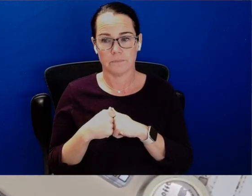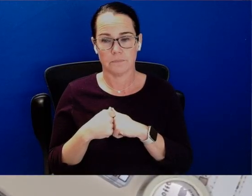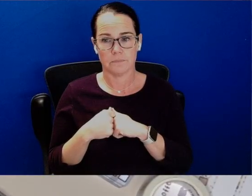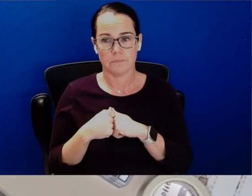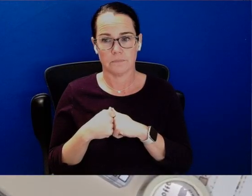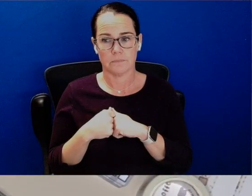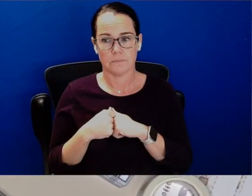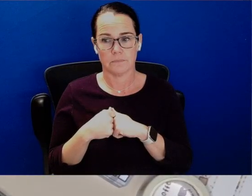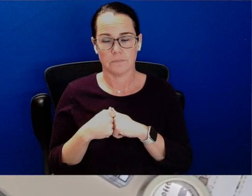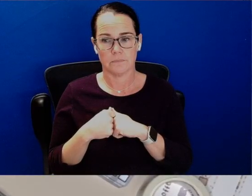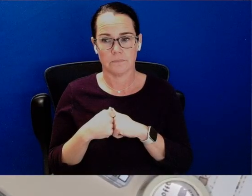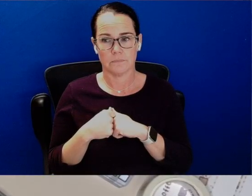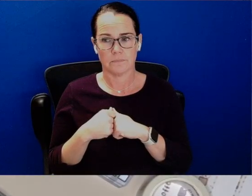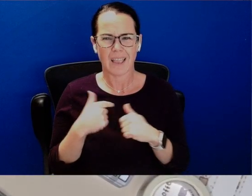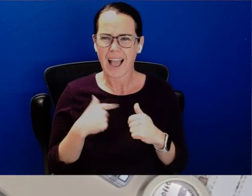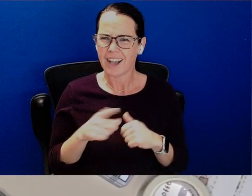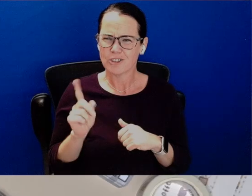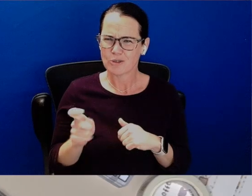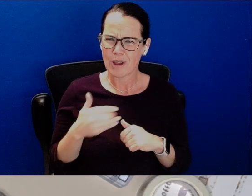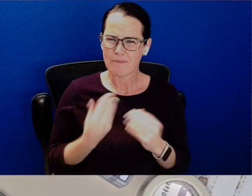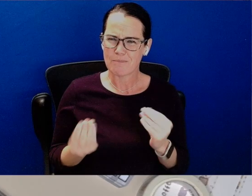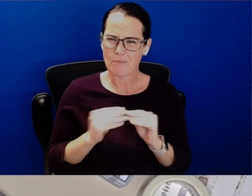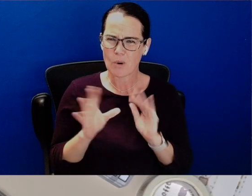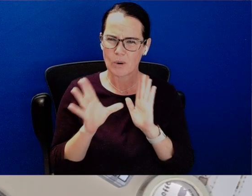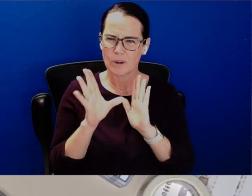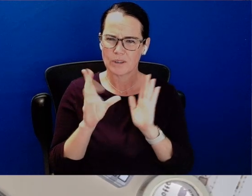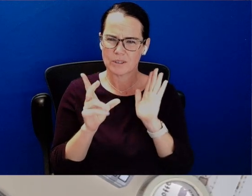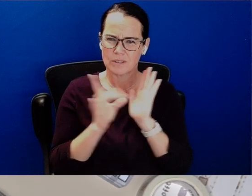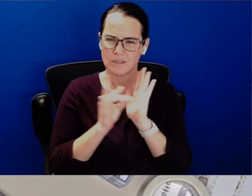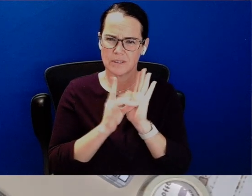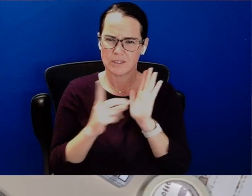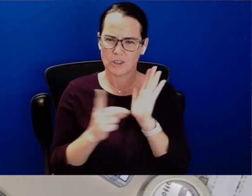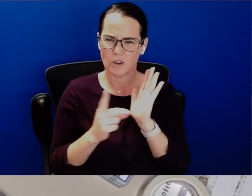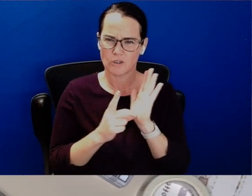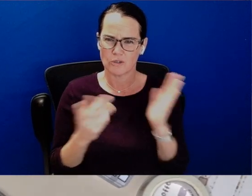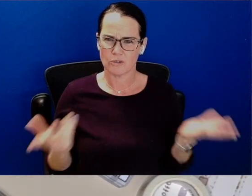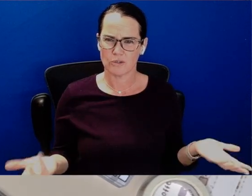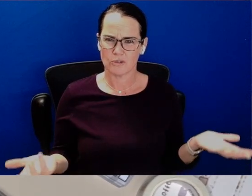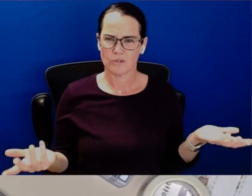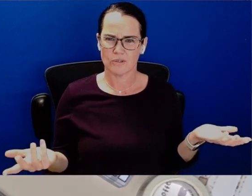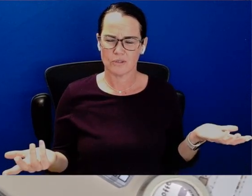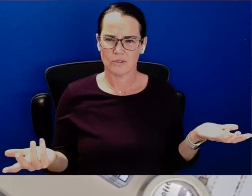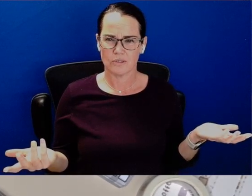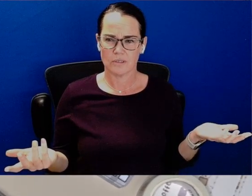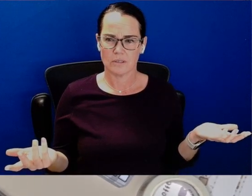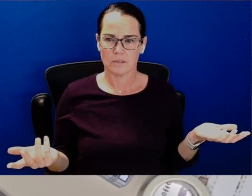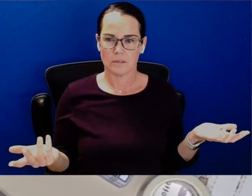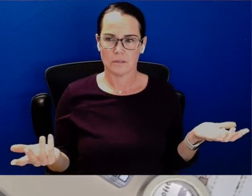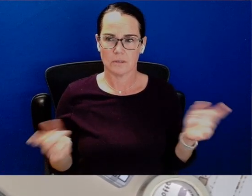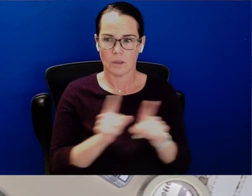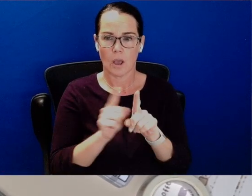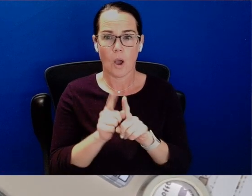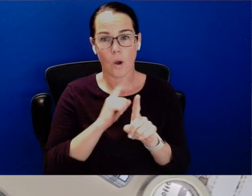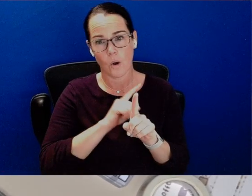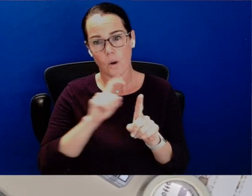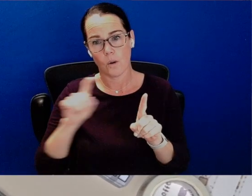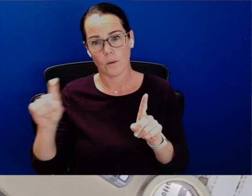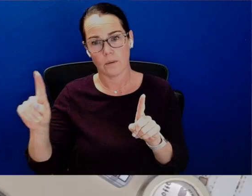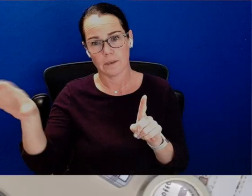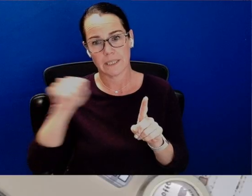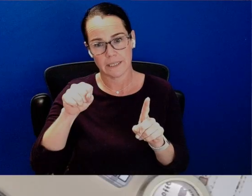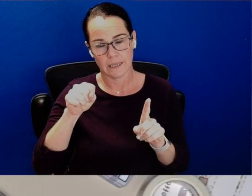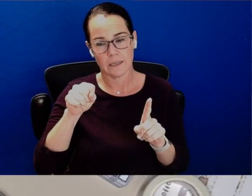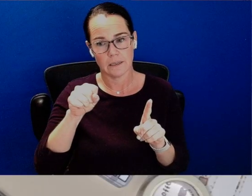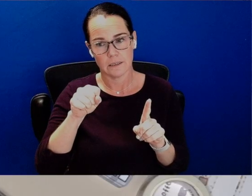I better not be out of small doctor stickers. How did we see it? I also needed to come over here, come get